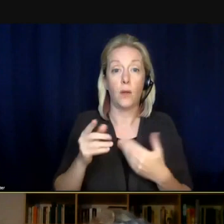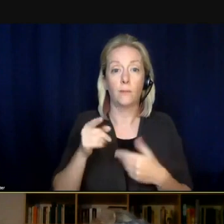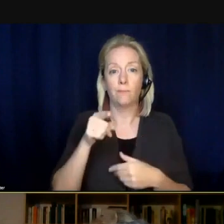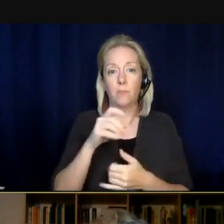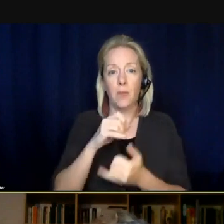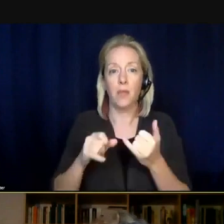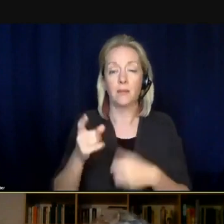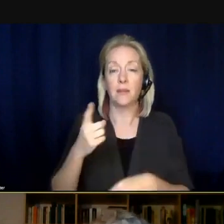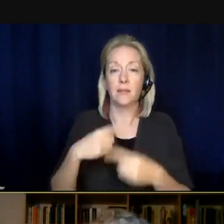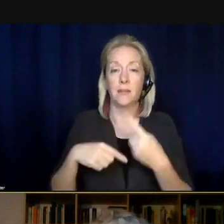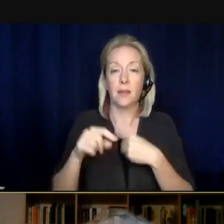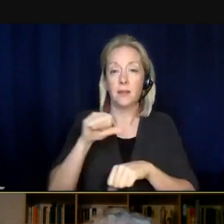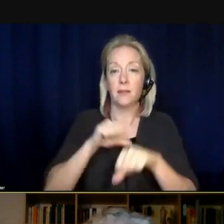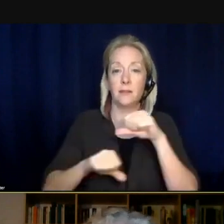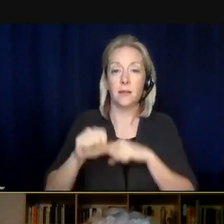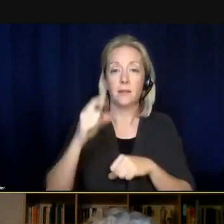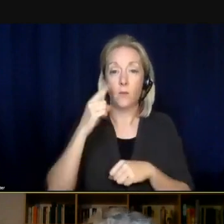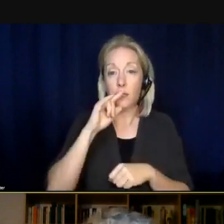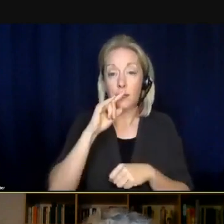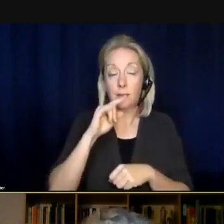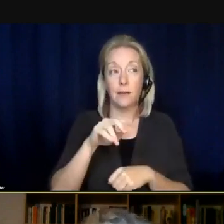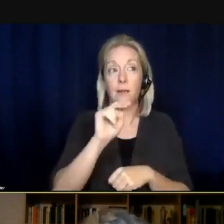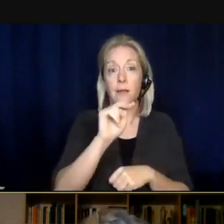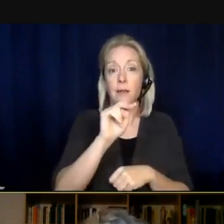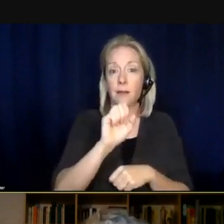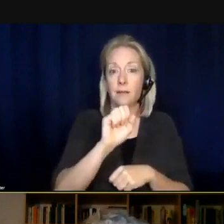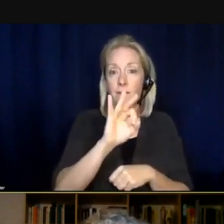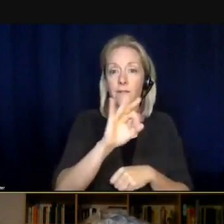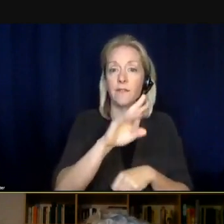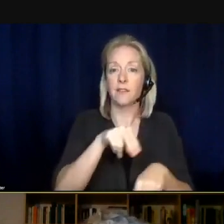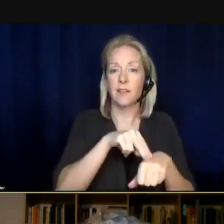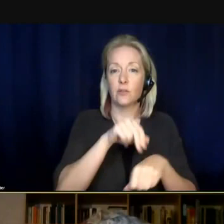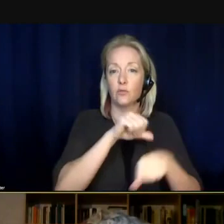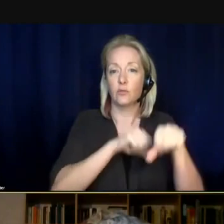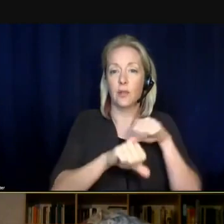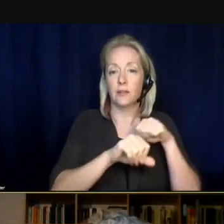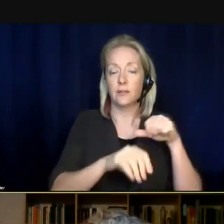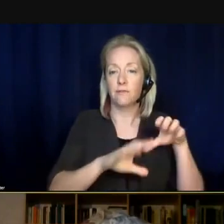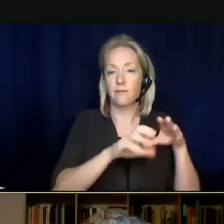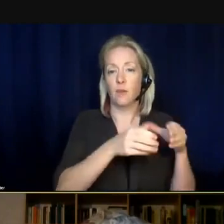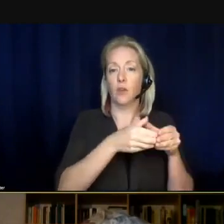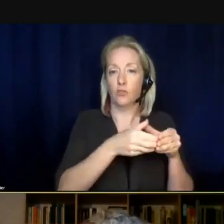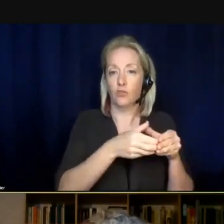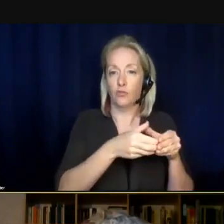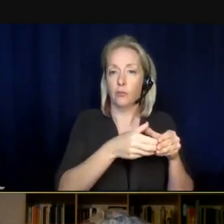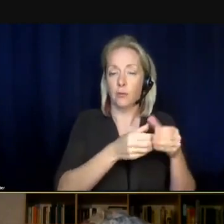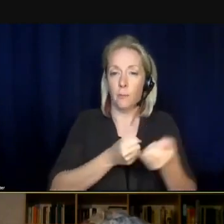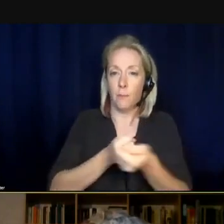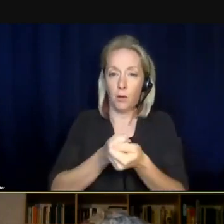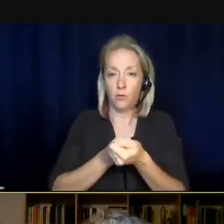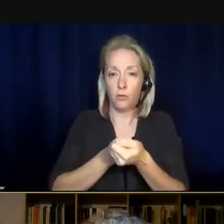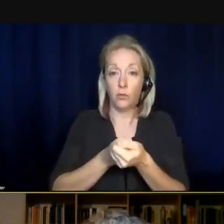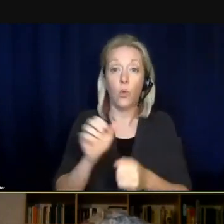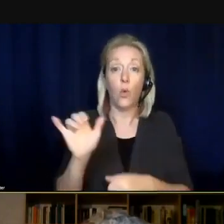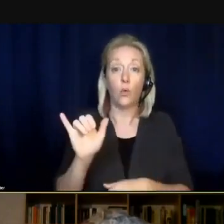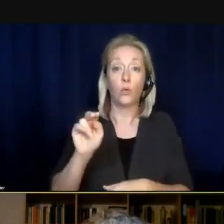for Kids. And this was sponsored by the National Science Foundation, and part of it was also adopted by